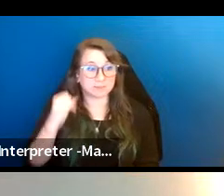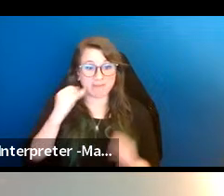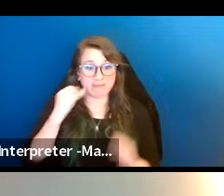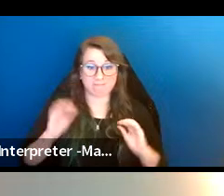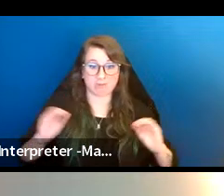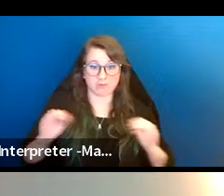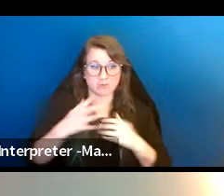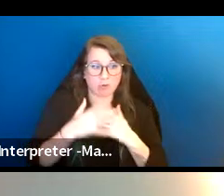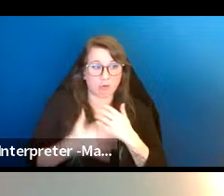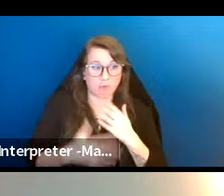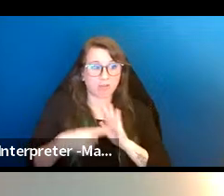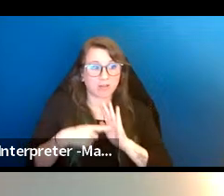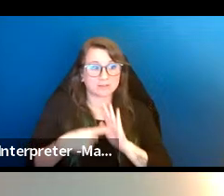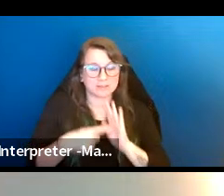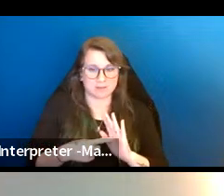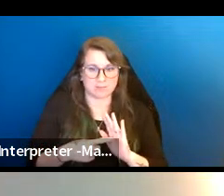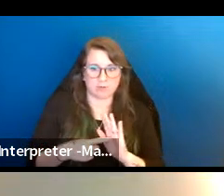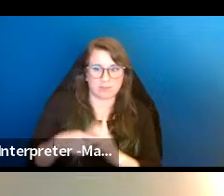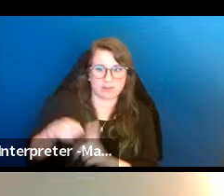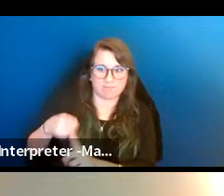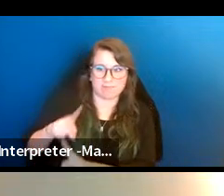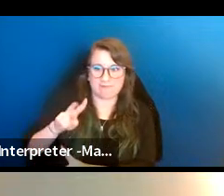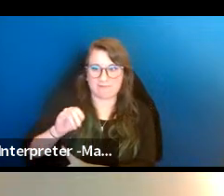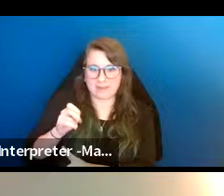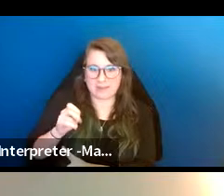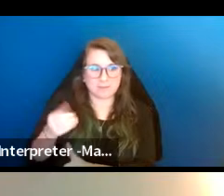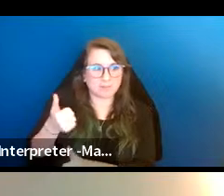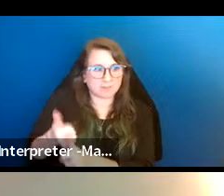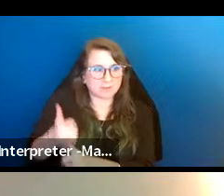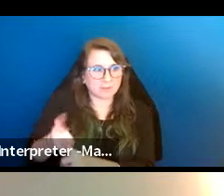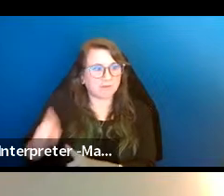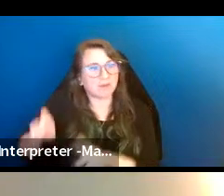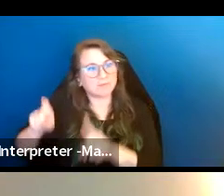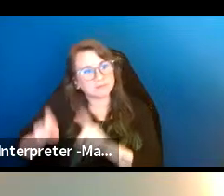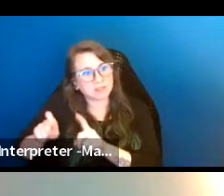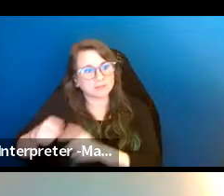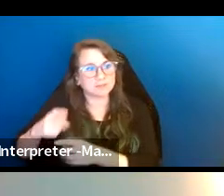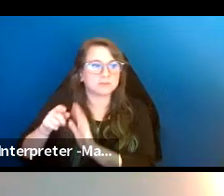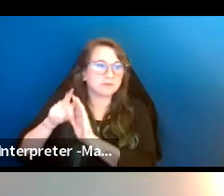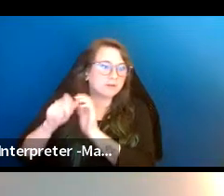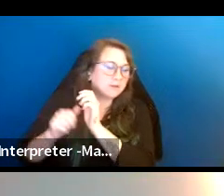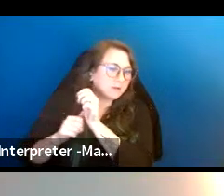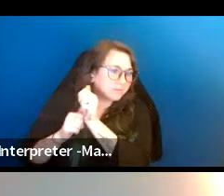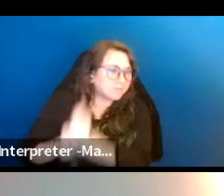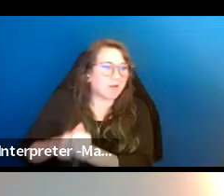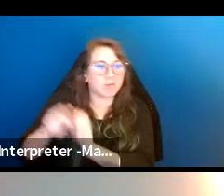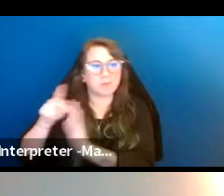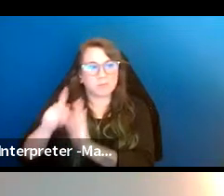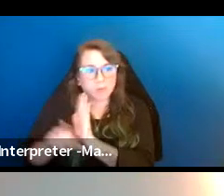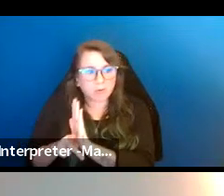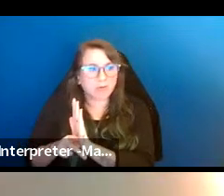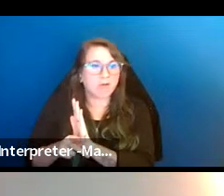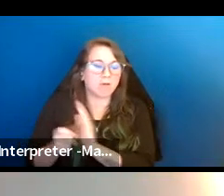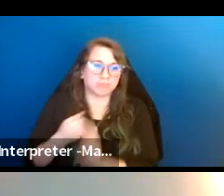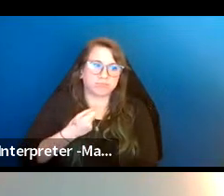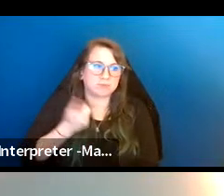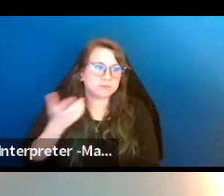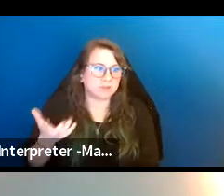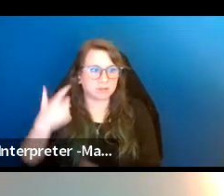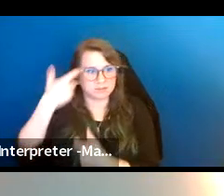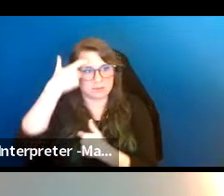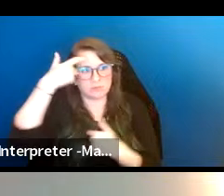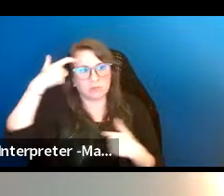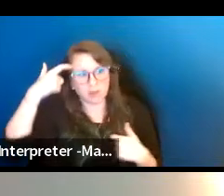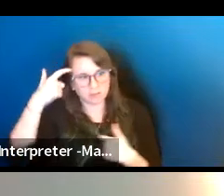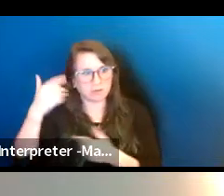blood sample, then the victim has to undergo protocols, exhausting, potentially traumatic